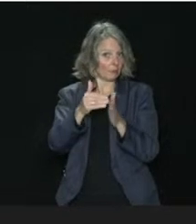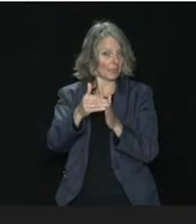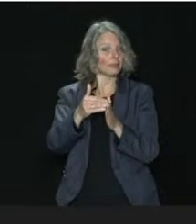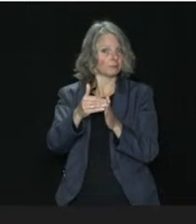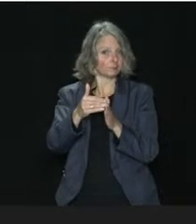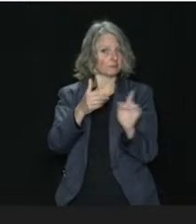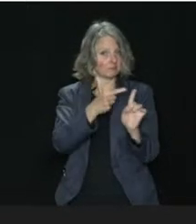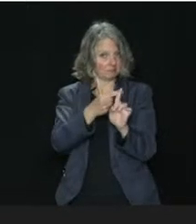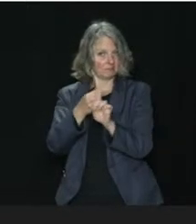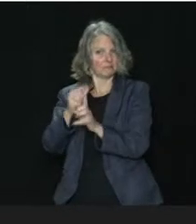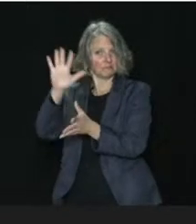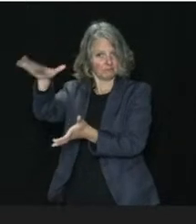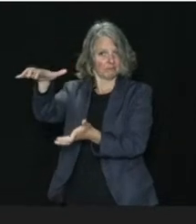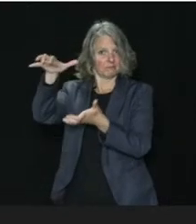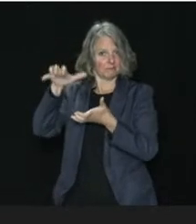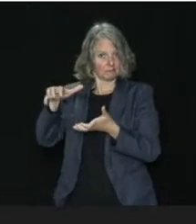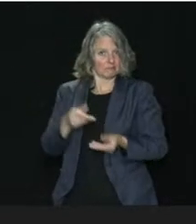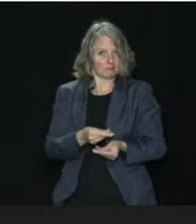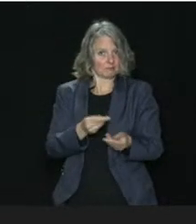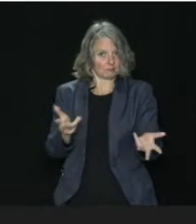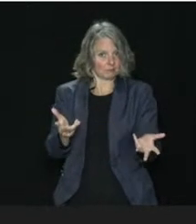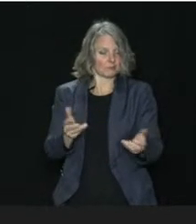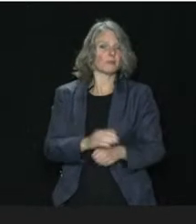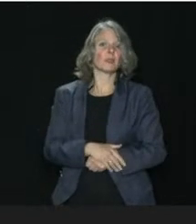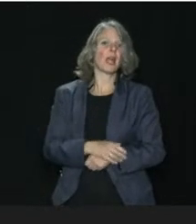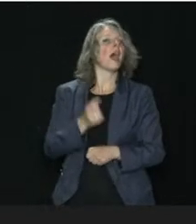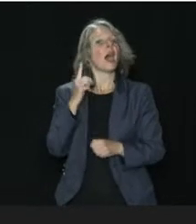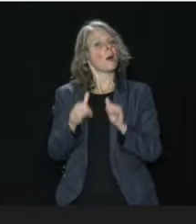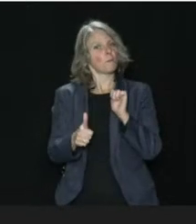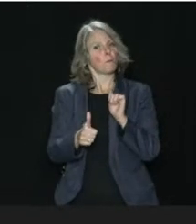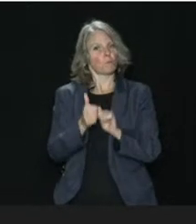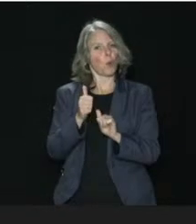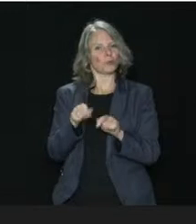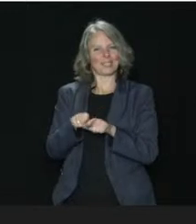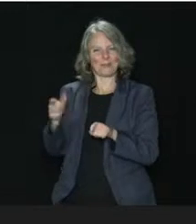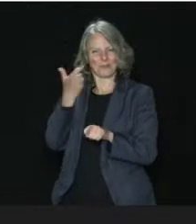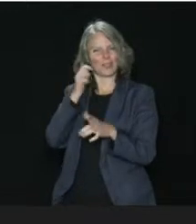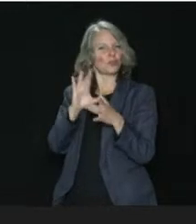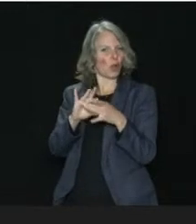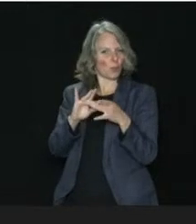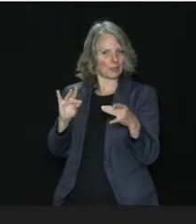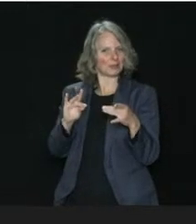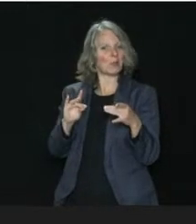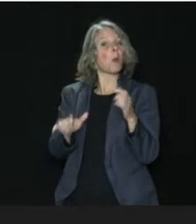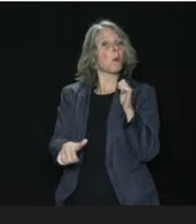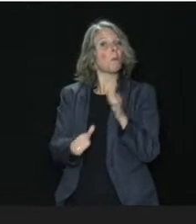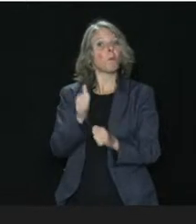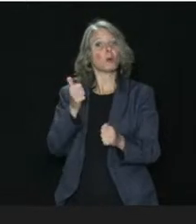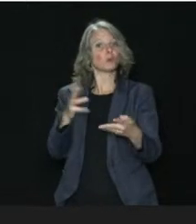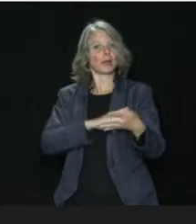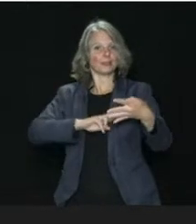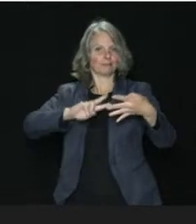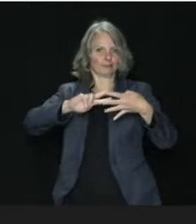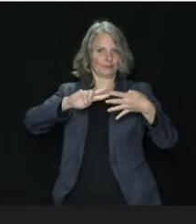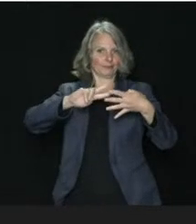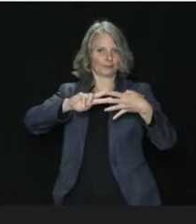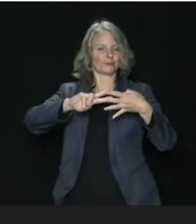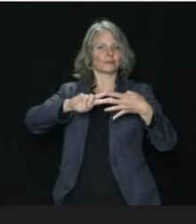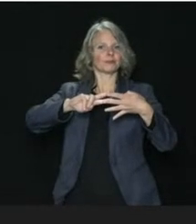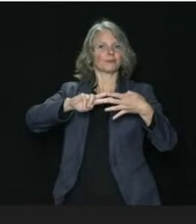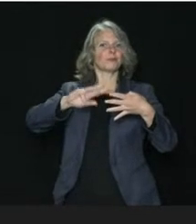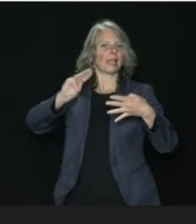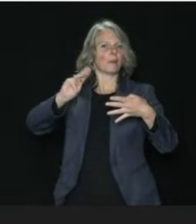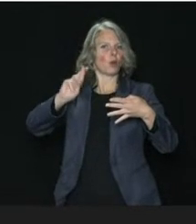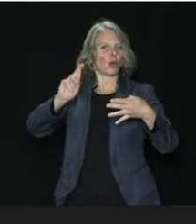The majority of the doses, as you have correctly stated, are from